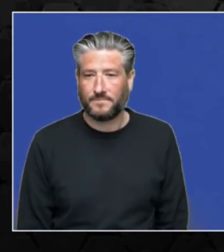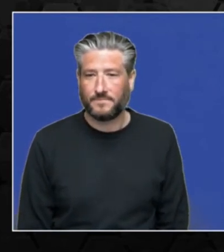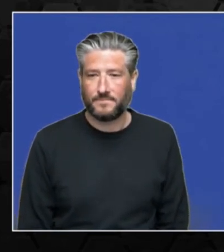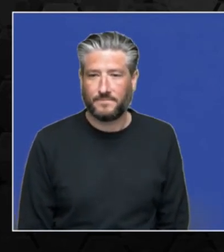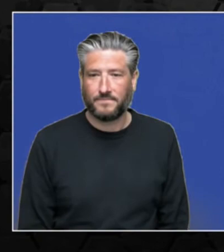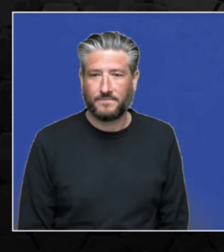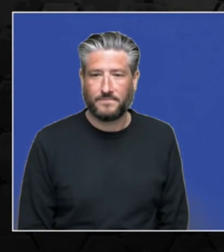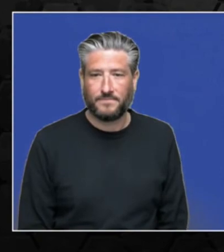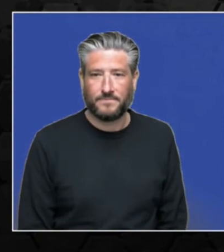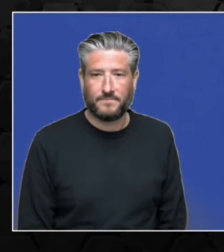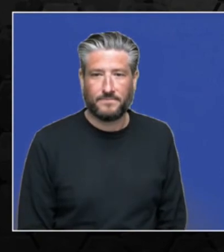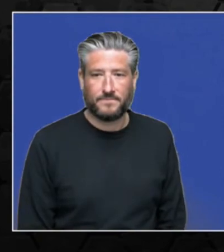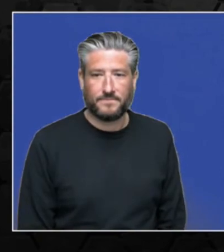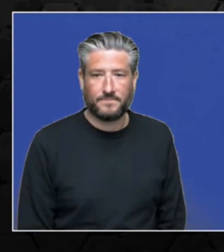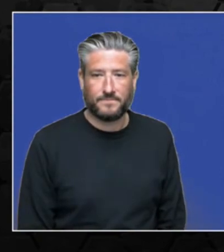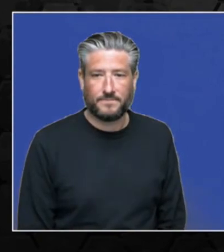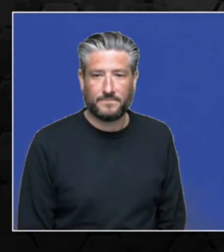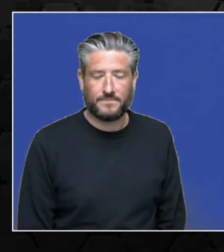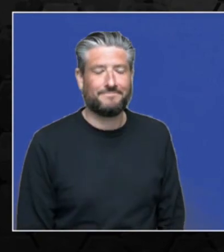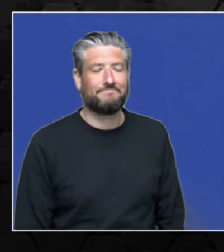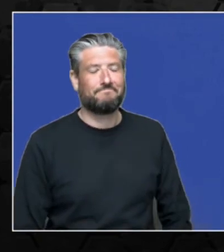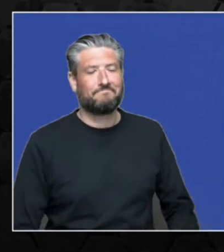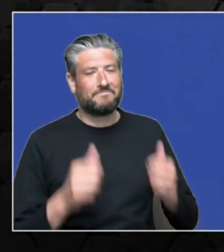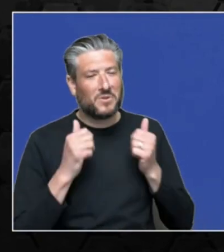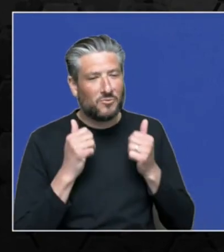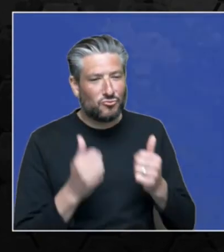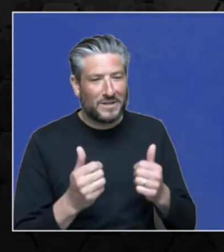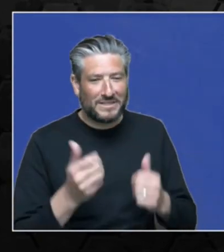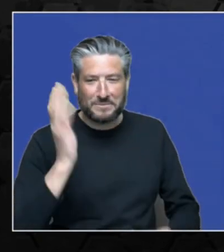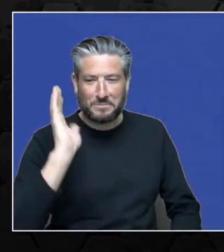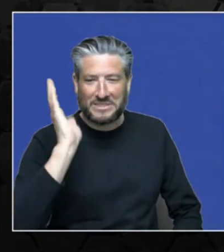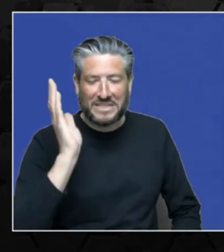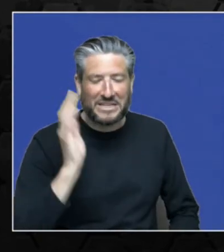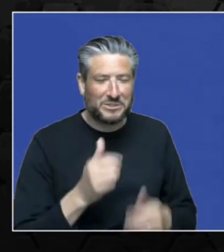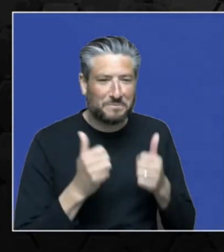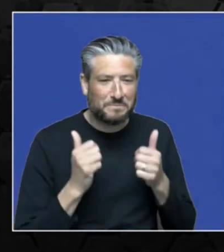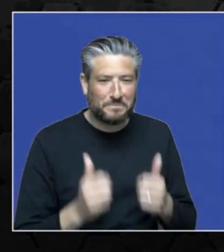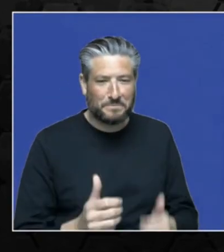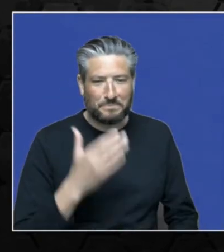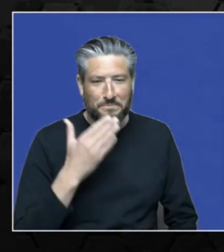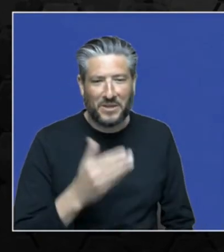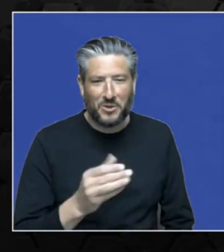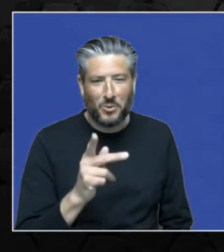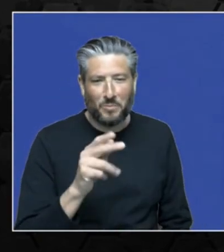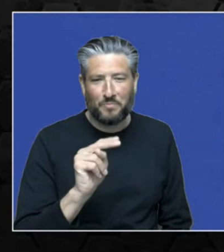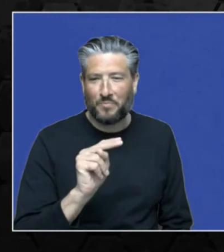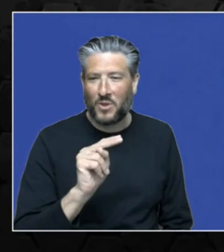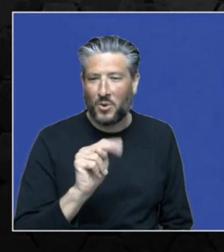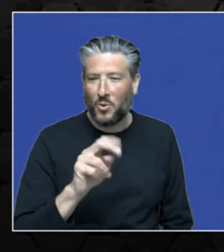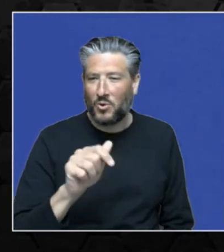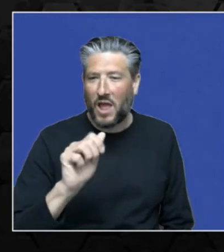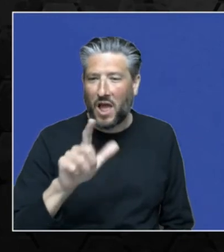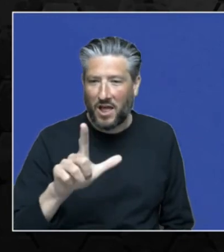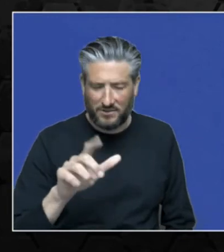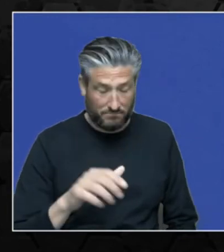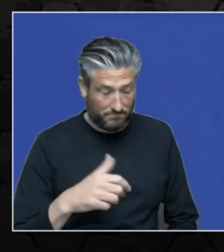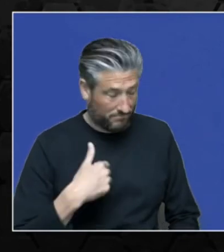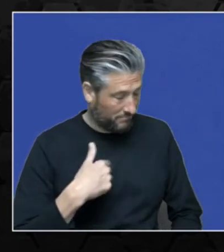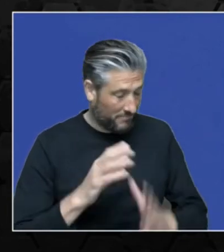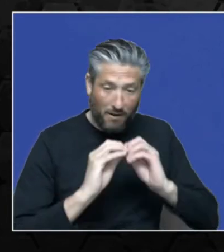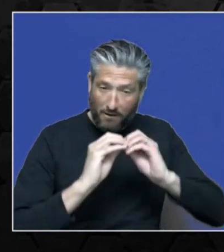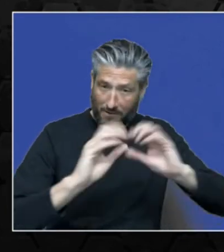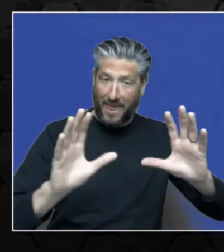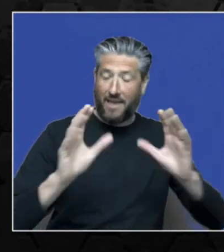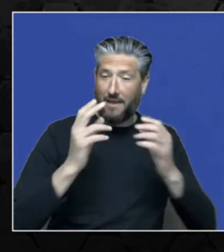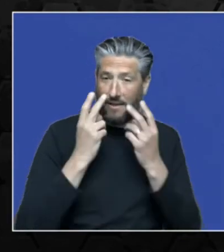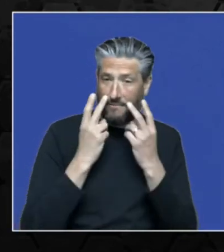Oh, great session, Kunal. Thank you. Yeah, really, really clear how you set the stage for